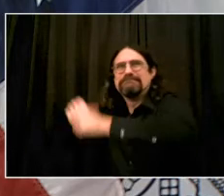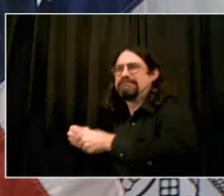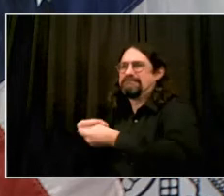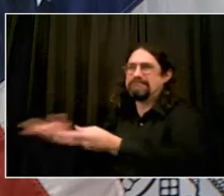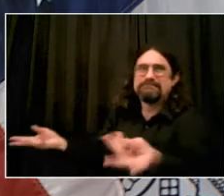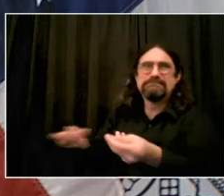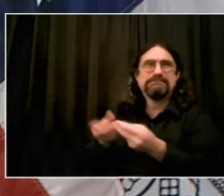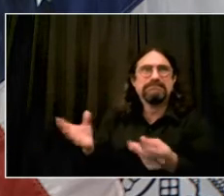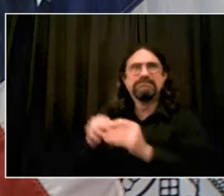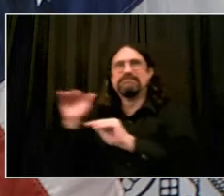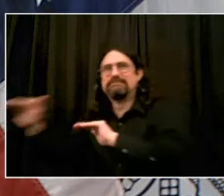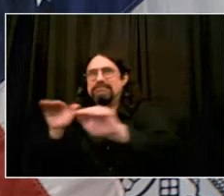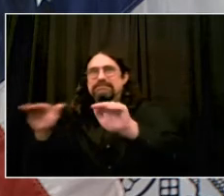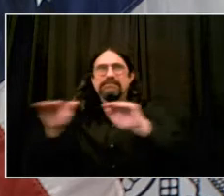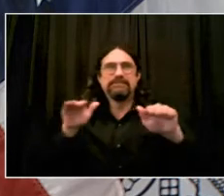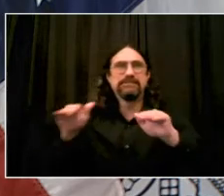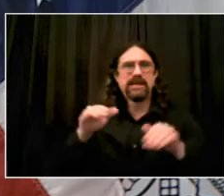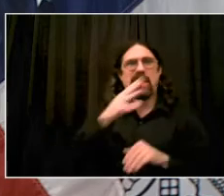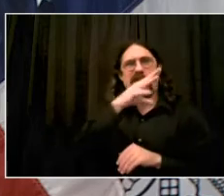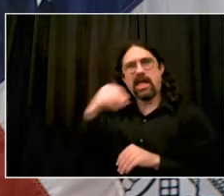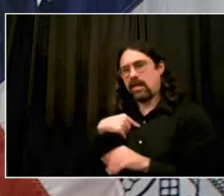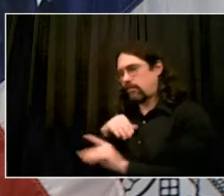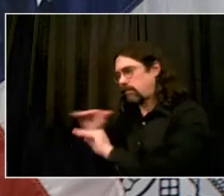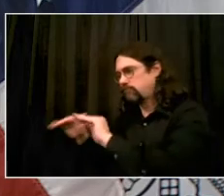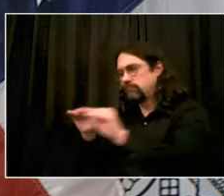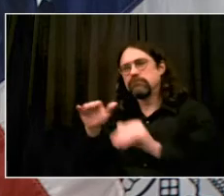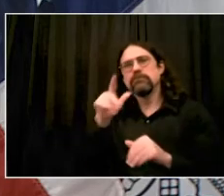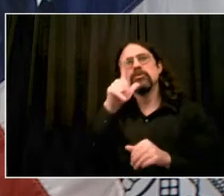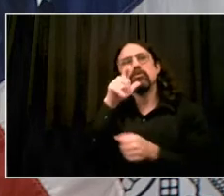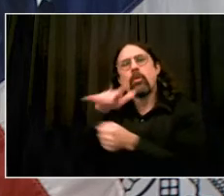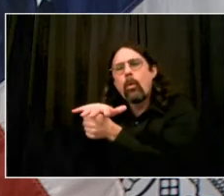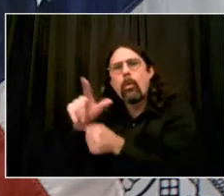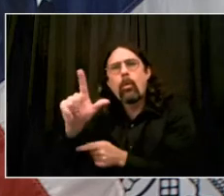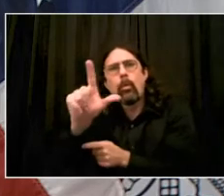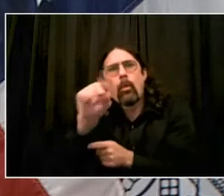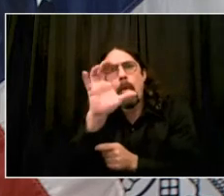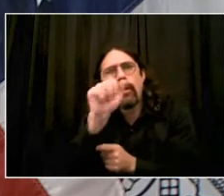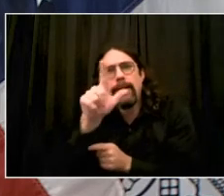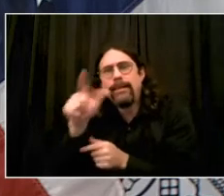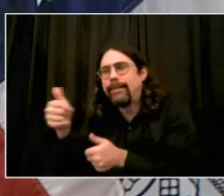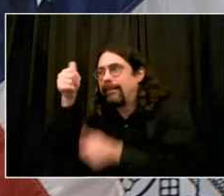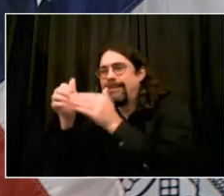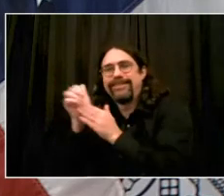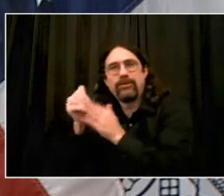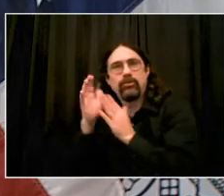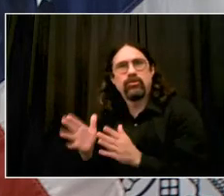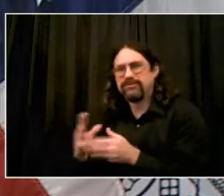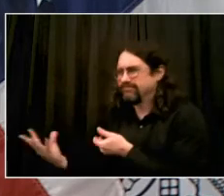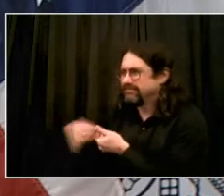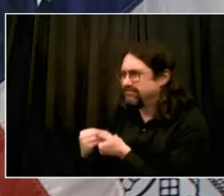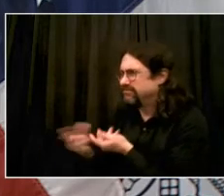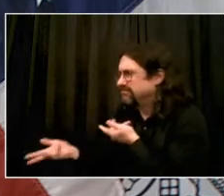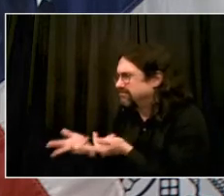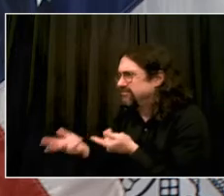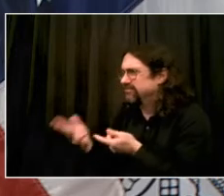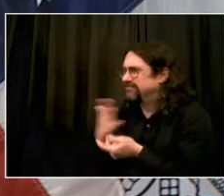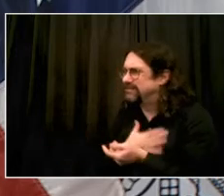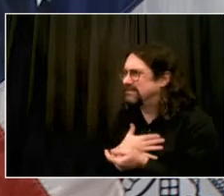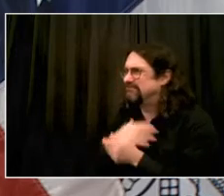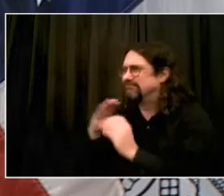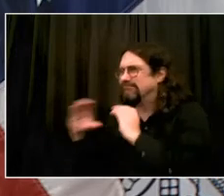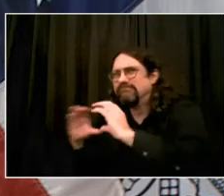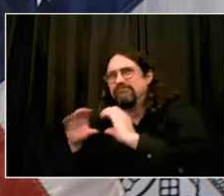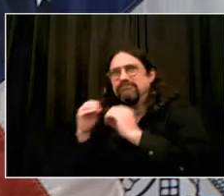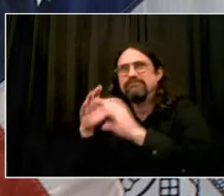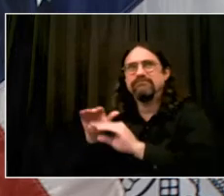faith leaders, community institutions, telling people you really got to take these mask rules seriously, and you got to go